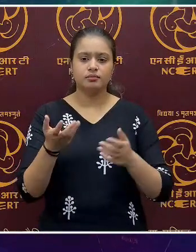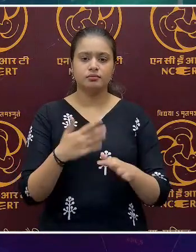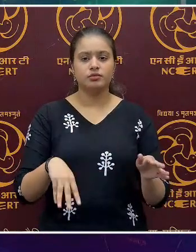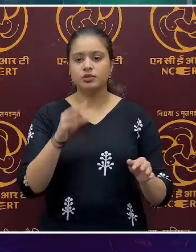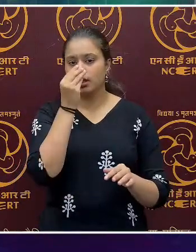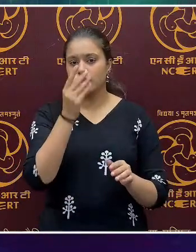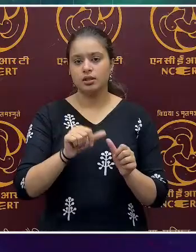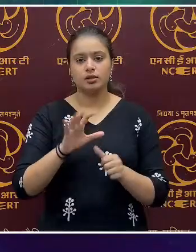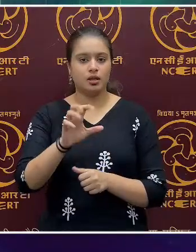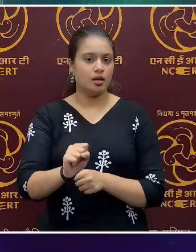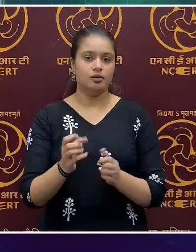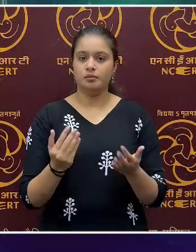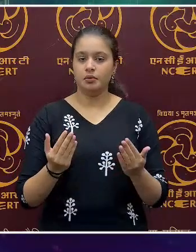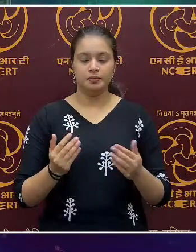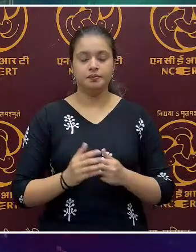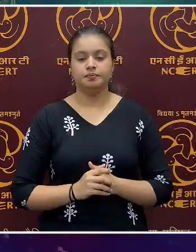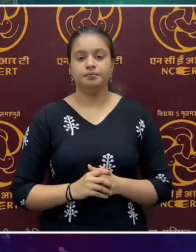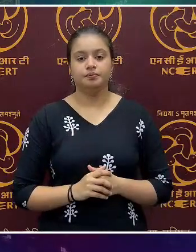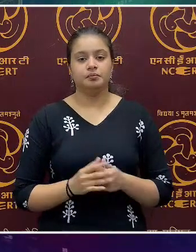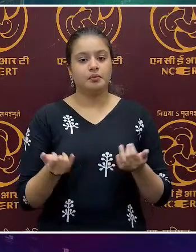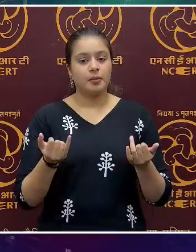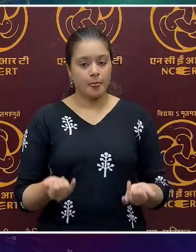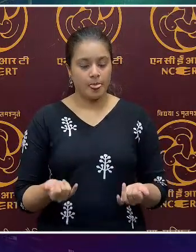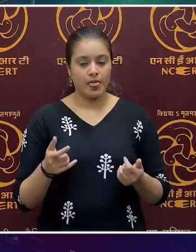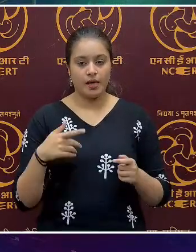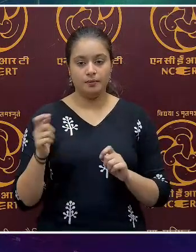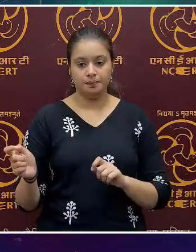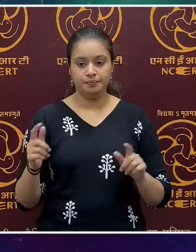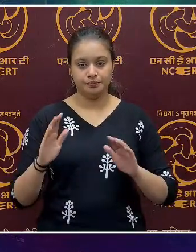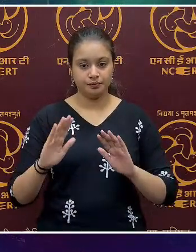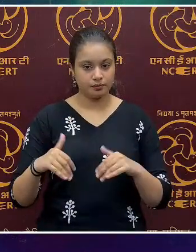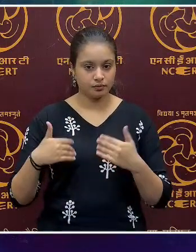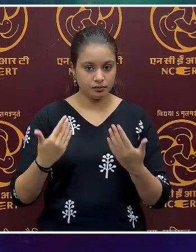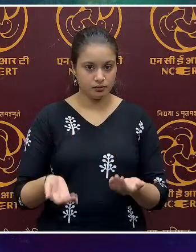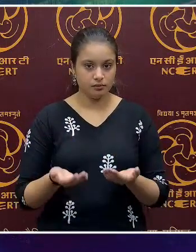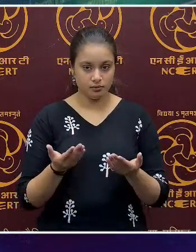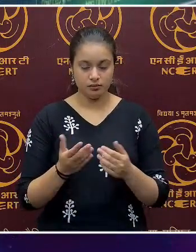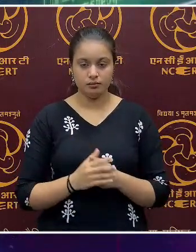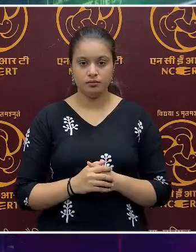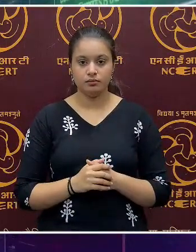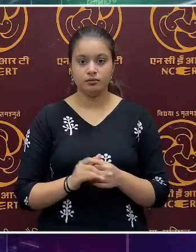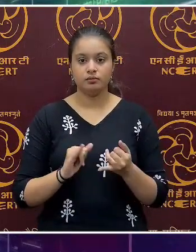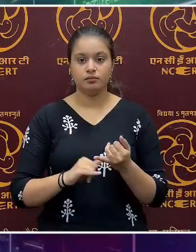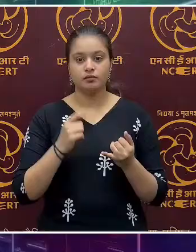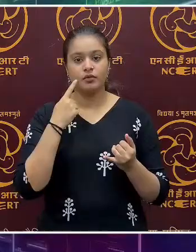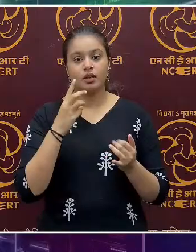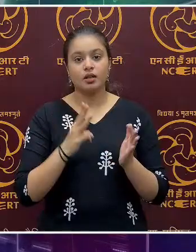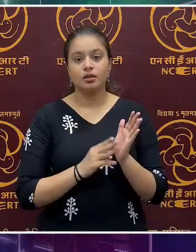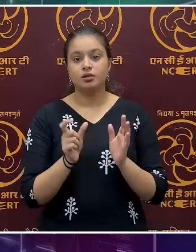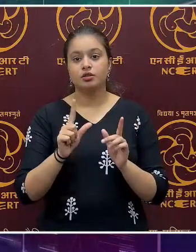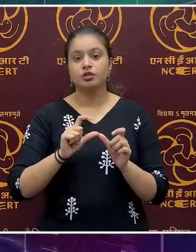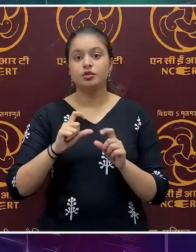simulation. So now I am moving forward to the simulation part. So for simulation, the user has